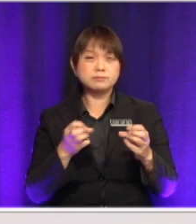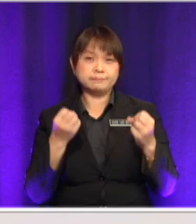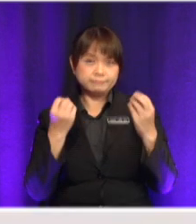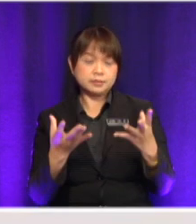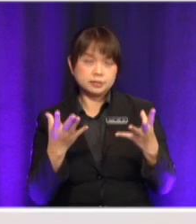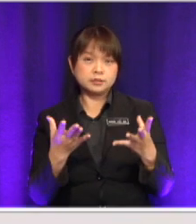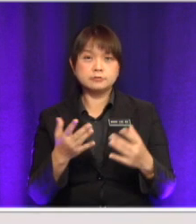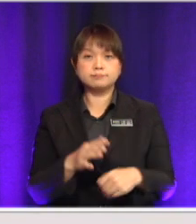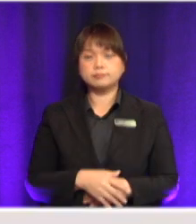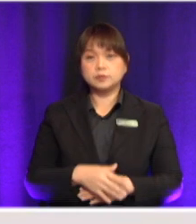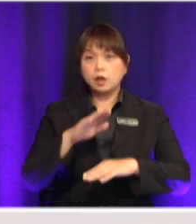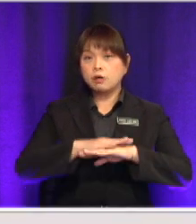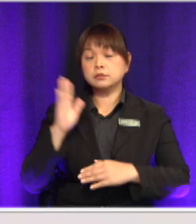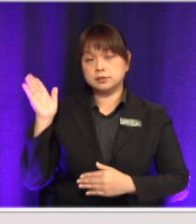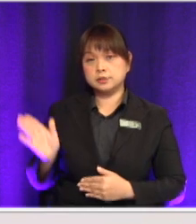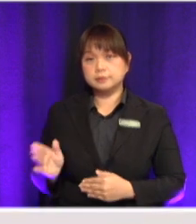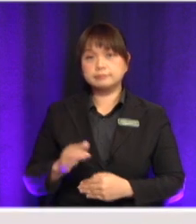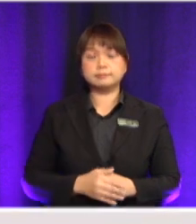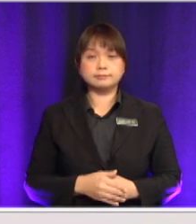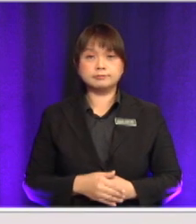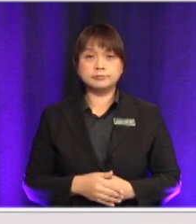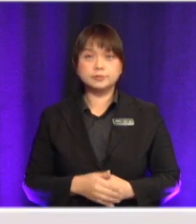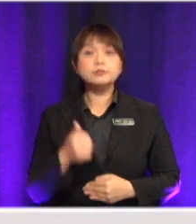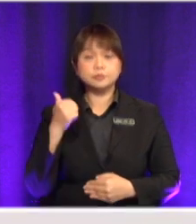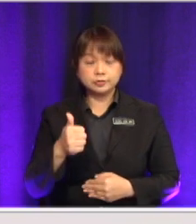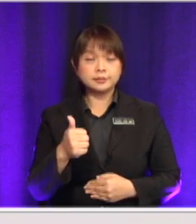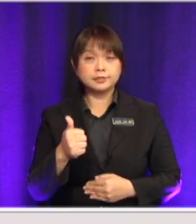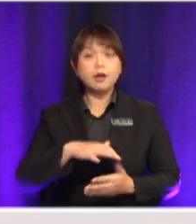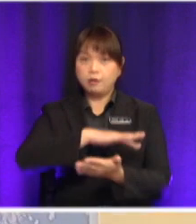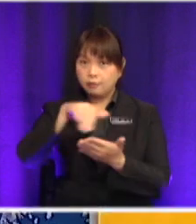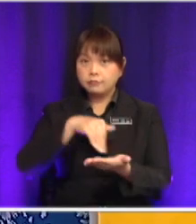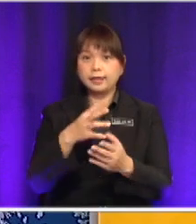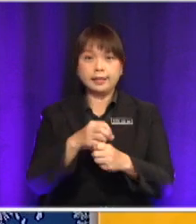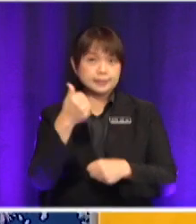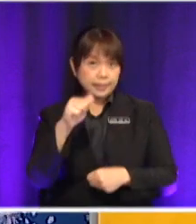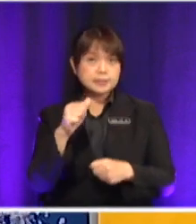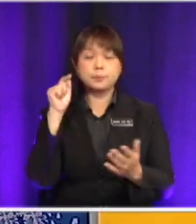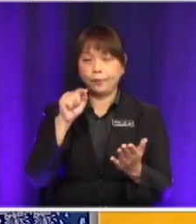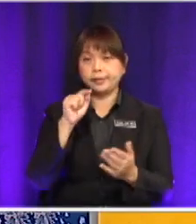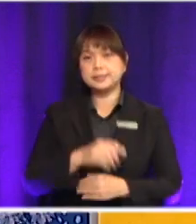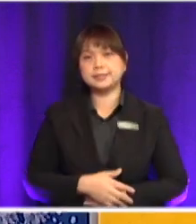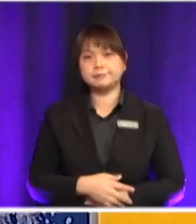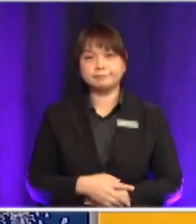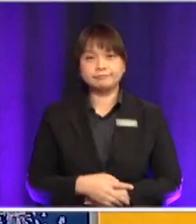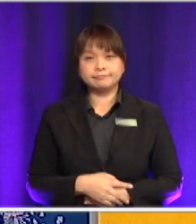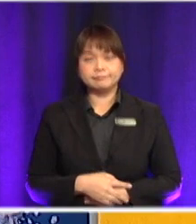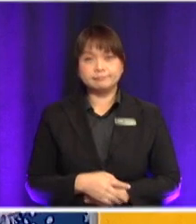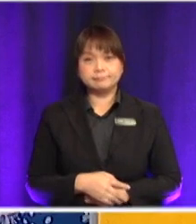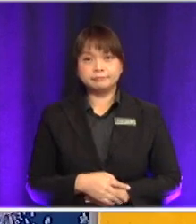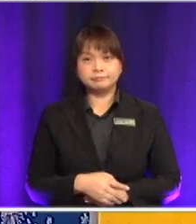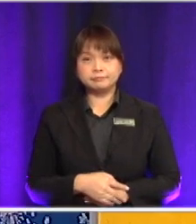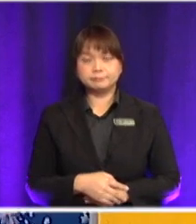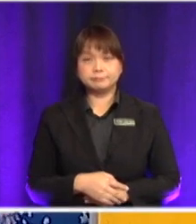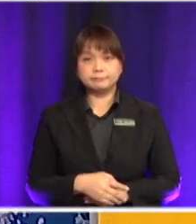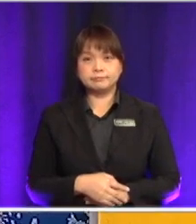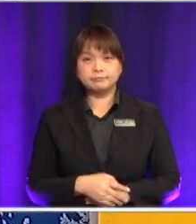the slide. Good job, everybody. 10 points to everyone. Wow, 10 points. Yes, okay. All right, now you guys are